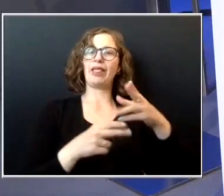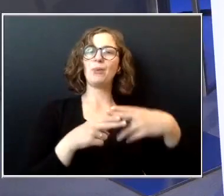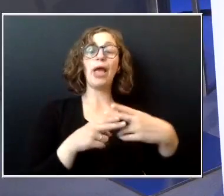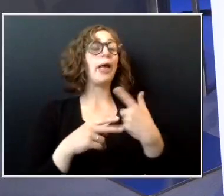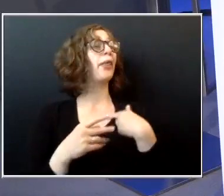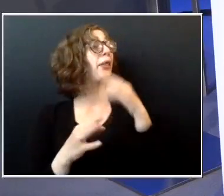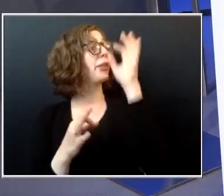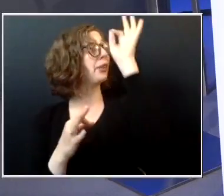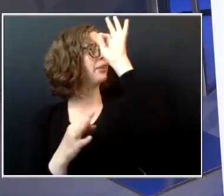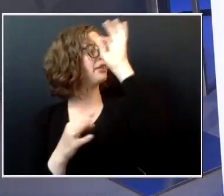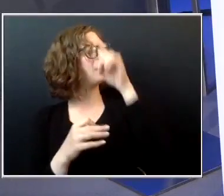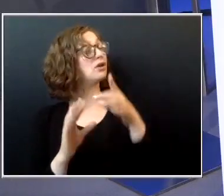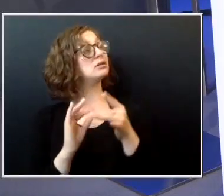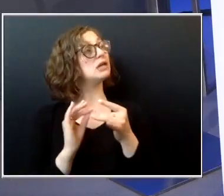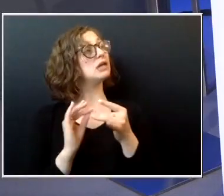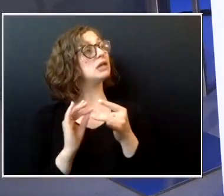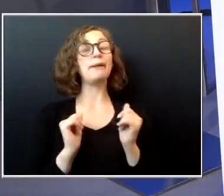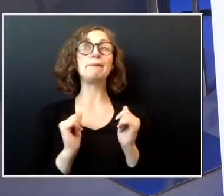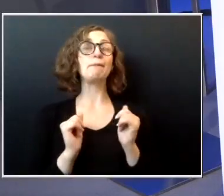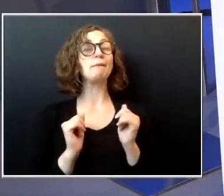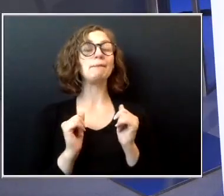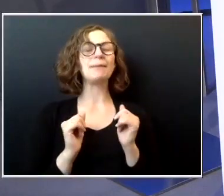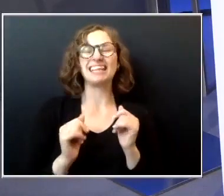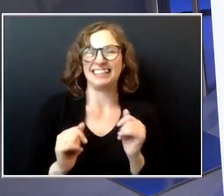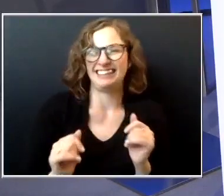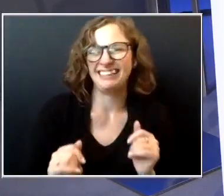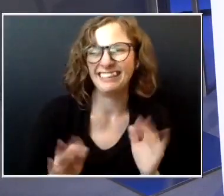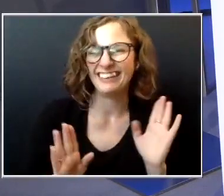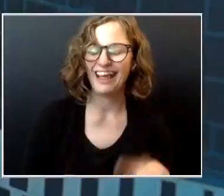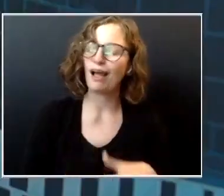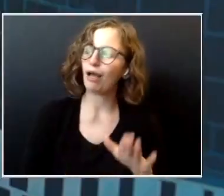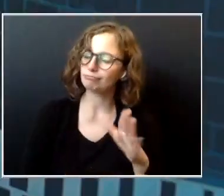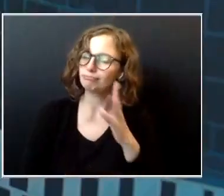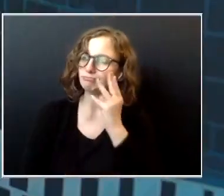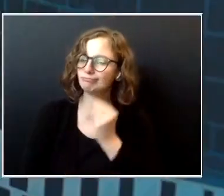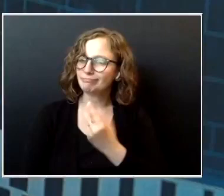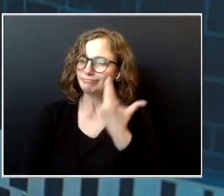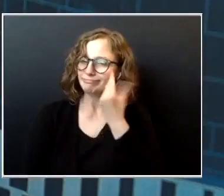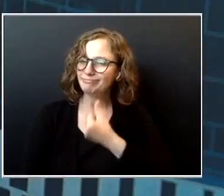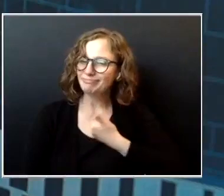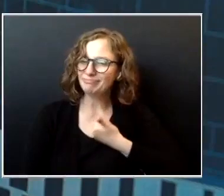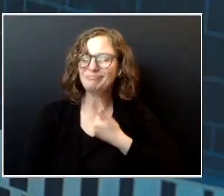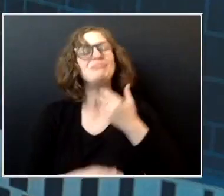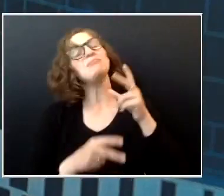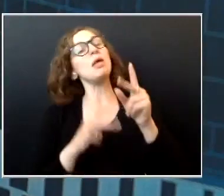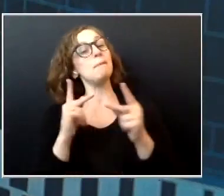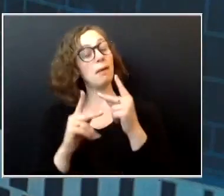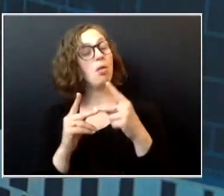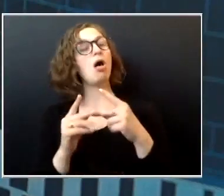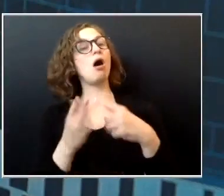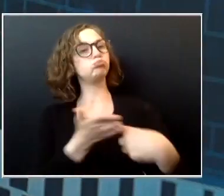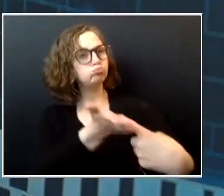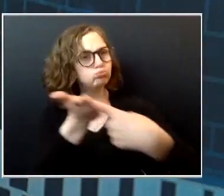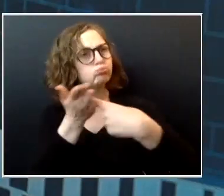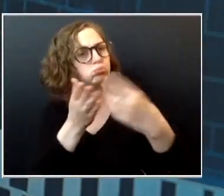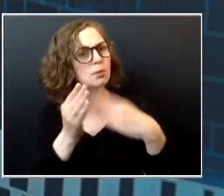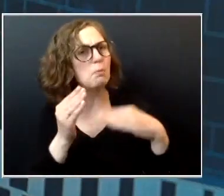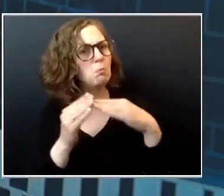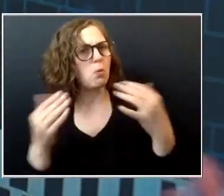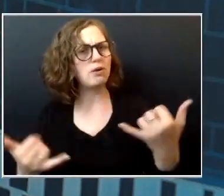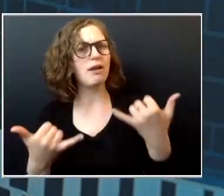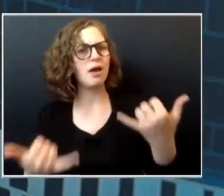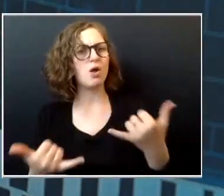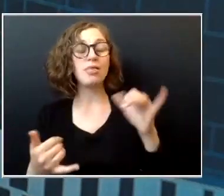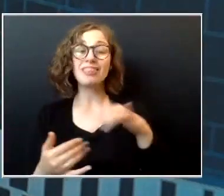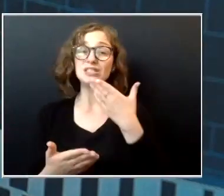Yeah. I will say, though, I know it all too well. People are starting to talk about it more, and I think that's really good too. I think it's what's hard, and